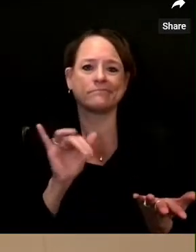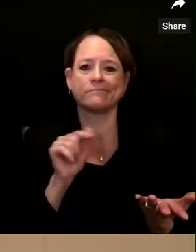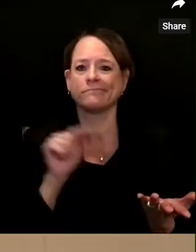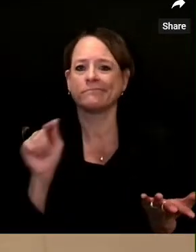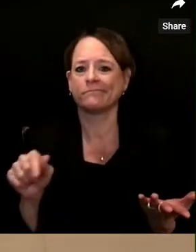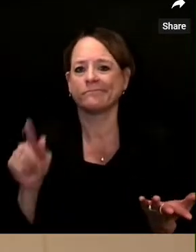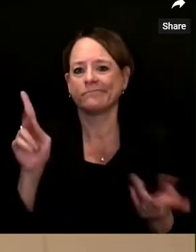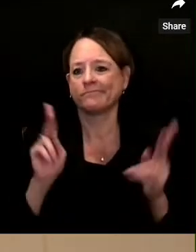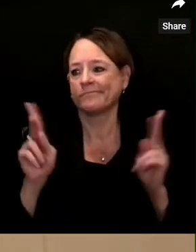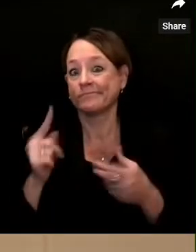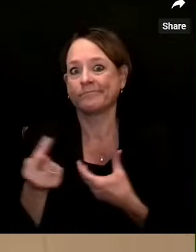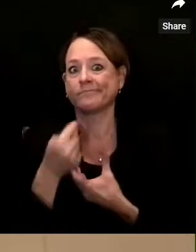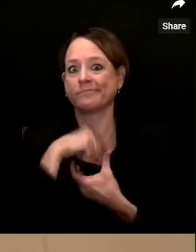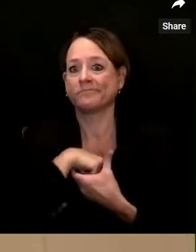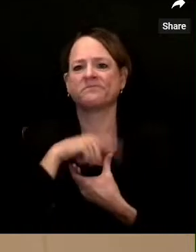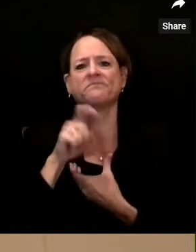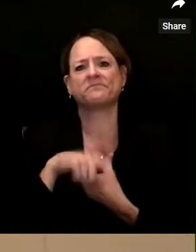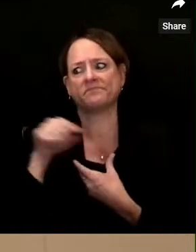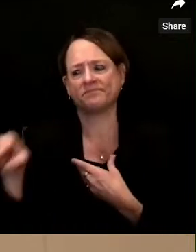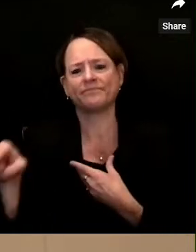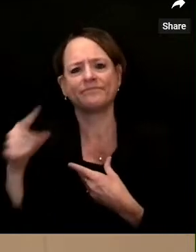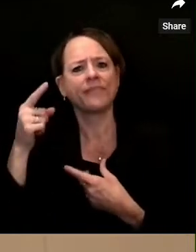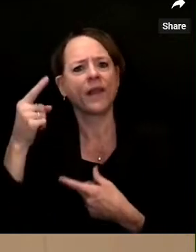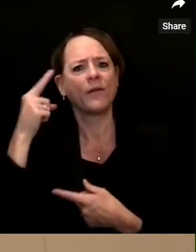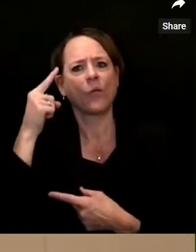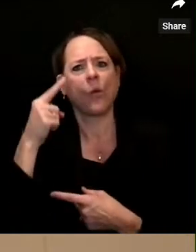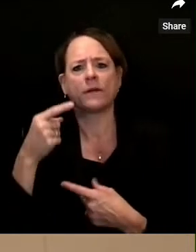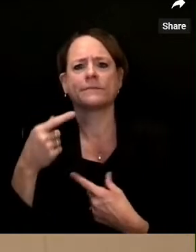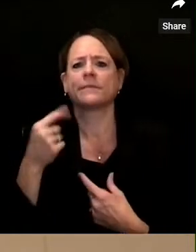a rehabilitation facility until they get their strength back.